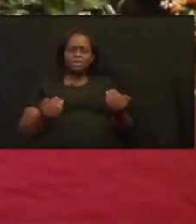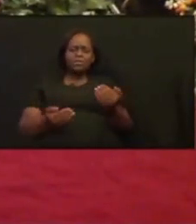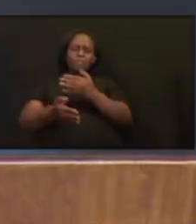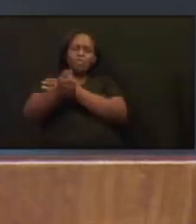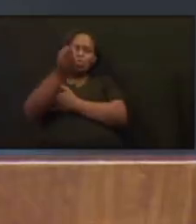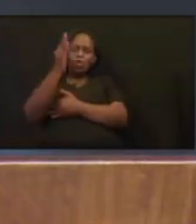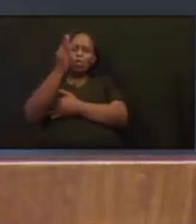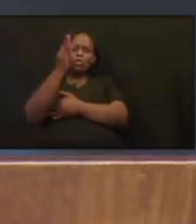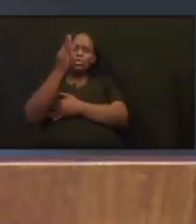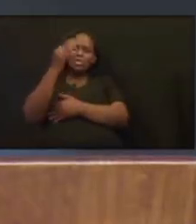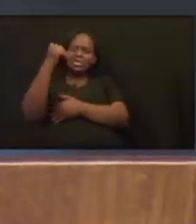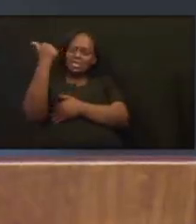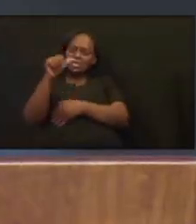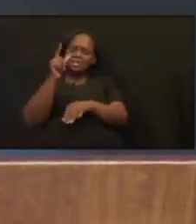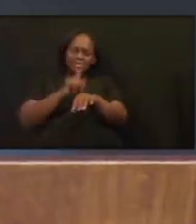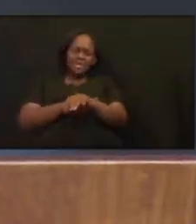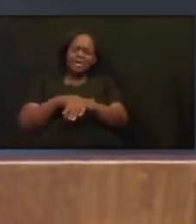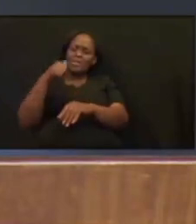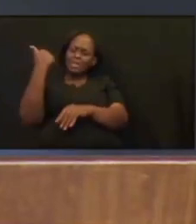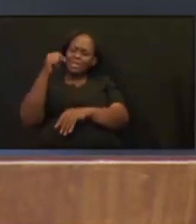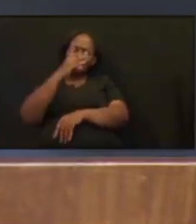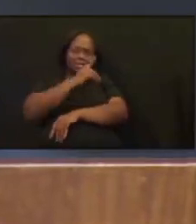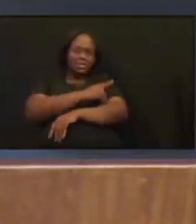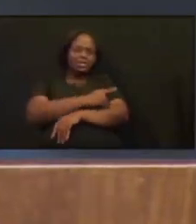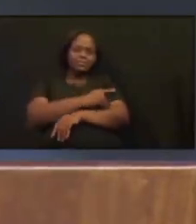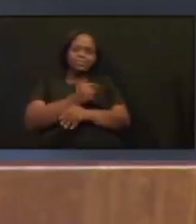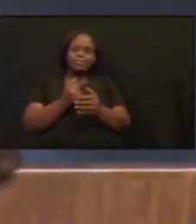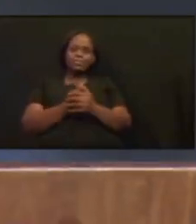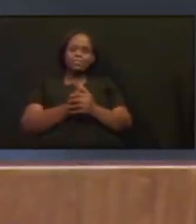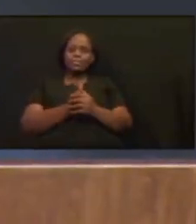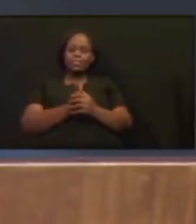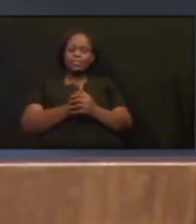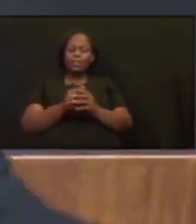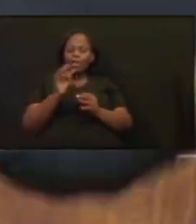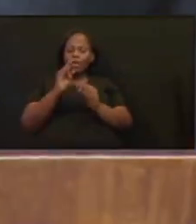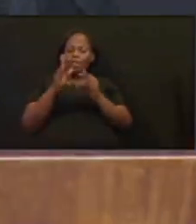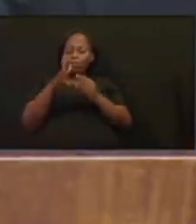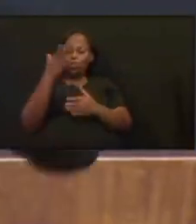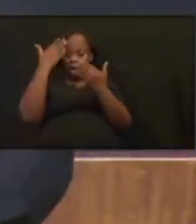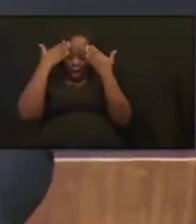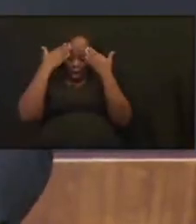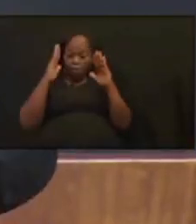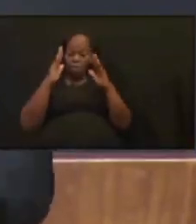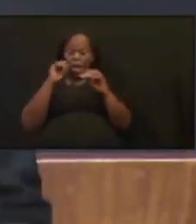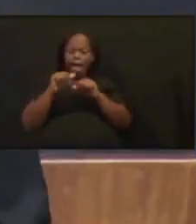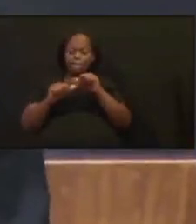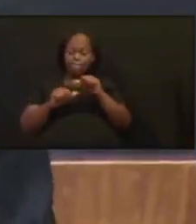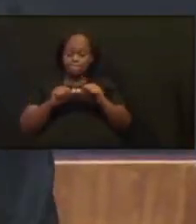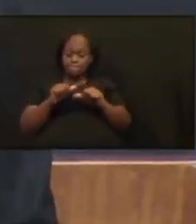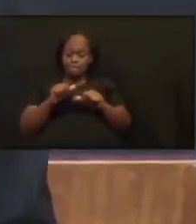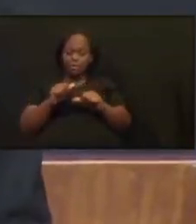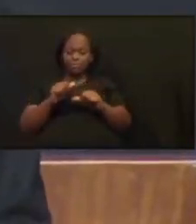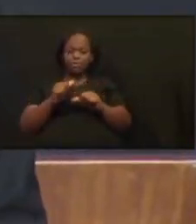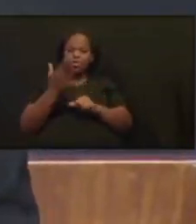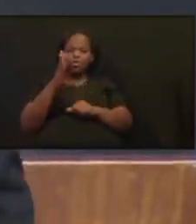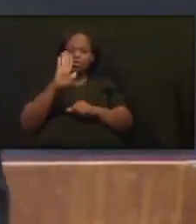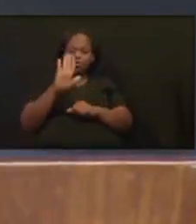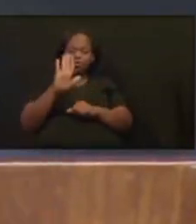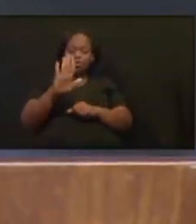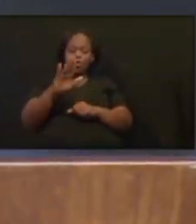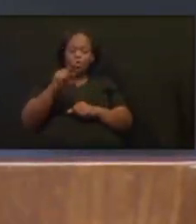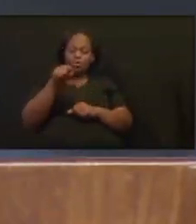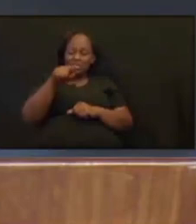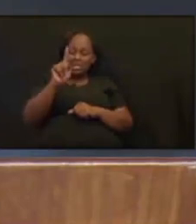On suit, I am a child of God. Wearing my lab coat, I am a child of God. Wearing my nightgown, I am a child of God. It is